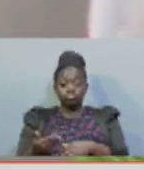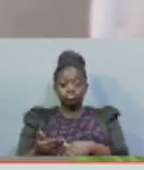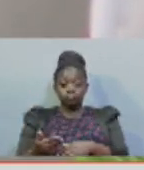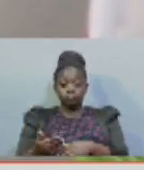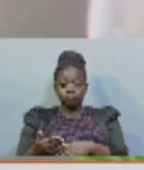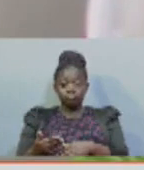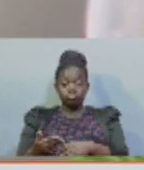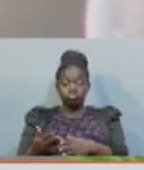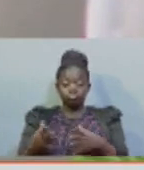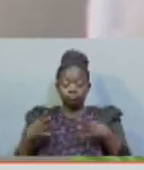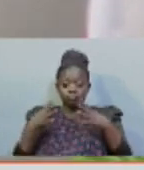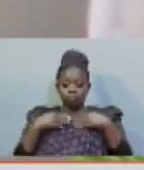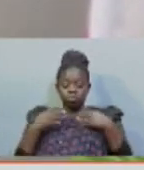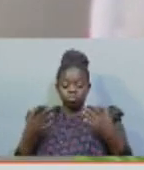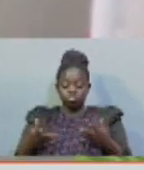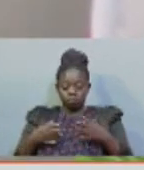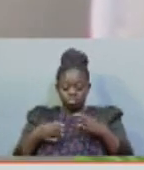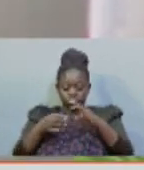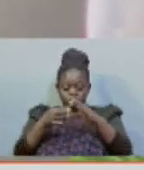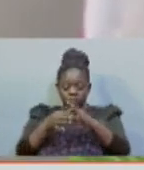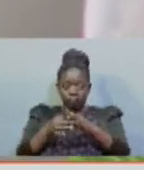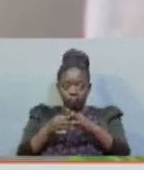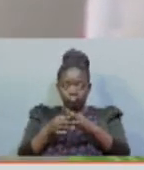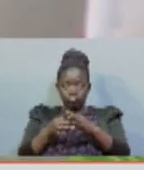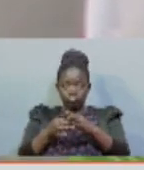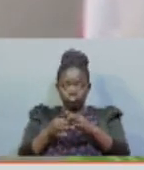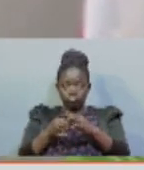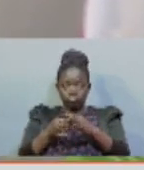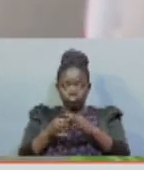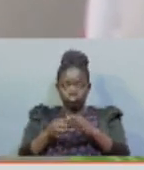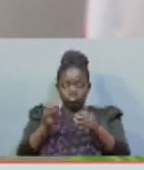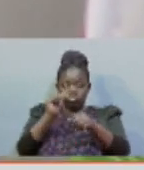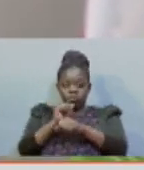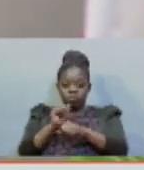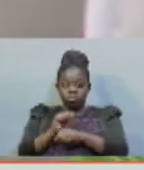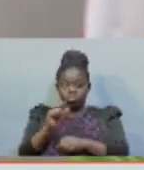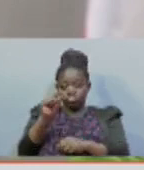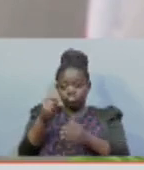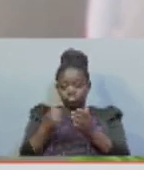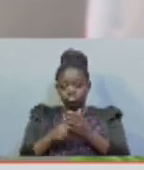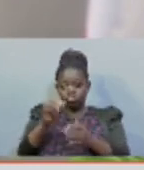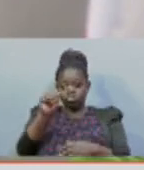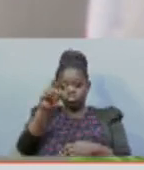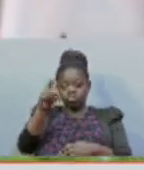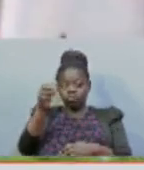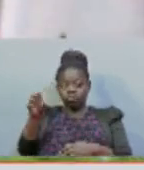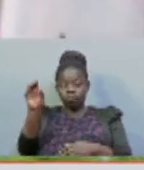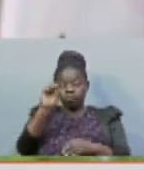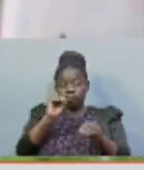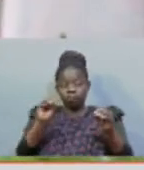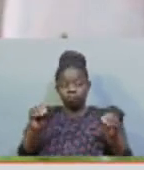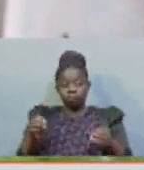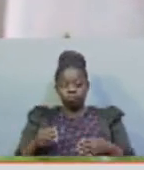he agreed that we cooperate in dealing with that little problem of ADF. ADF is nothing.